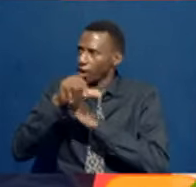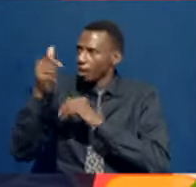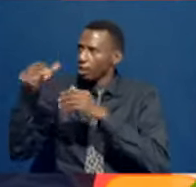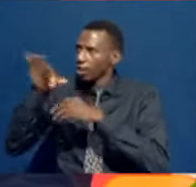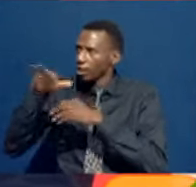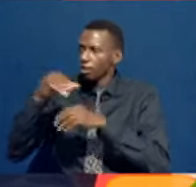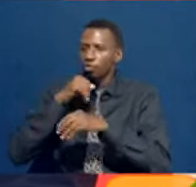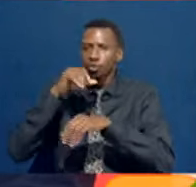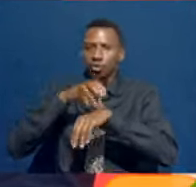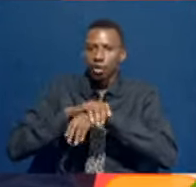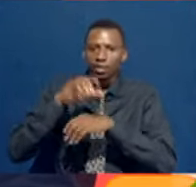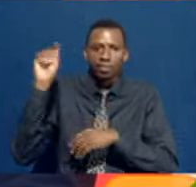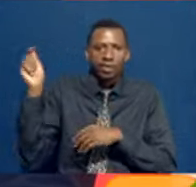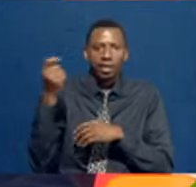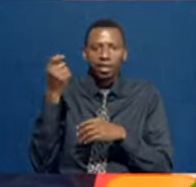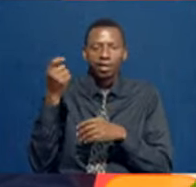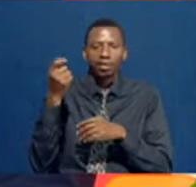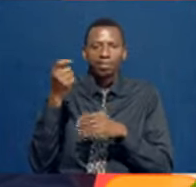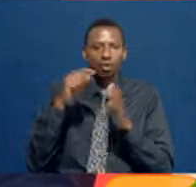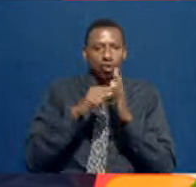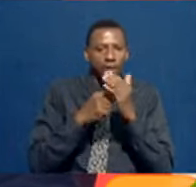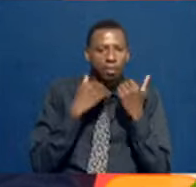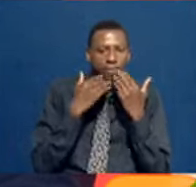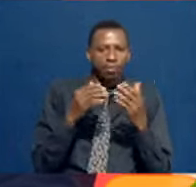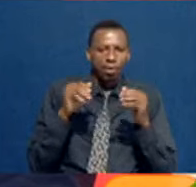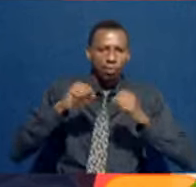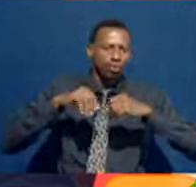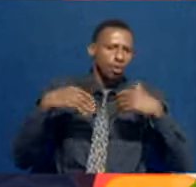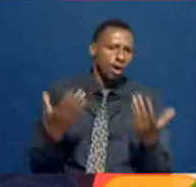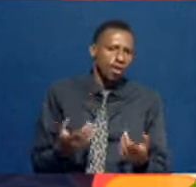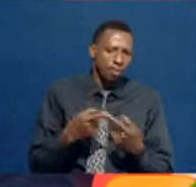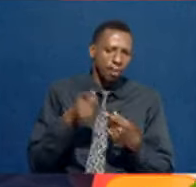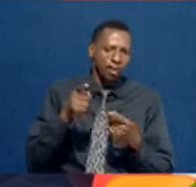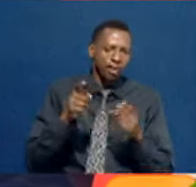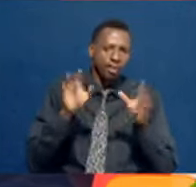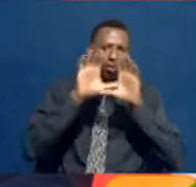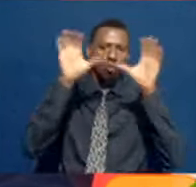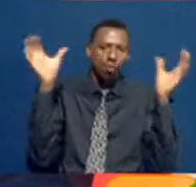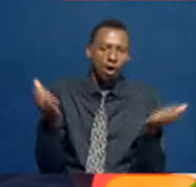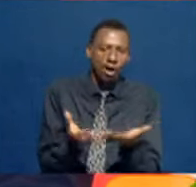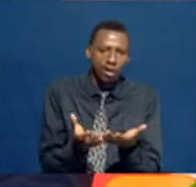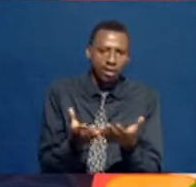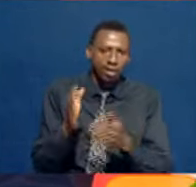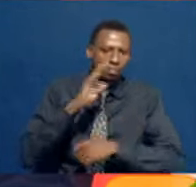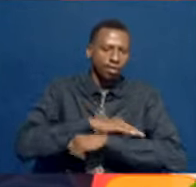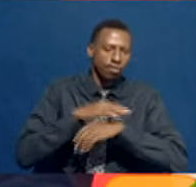is that possible? Yet this is a universal platform. Okay? It is how the